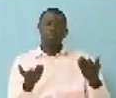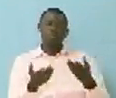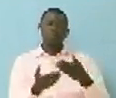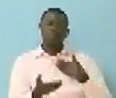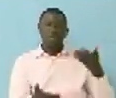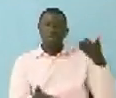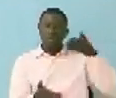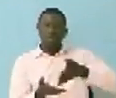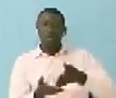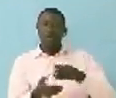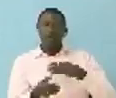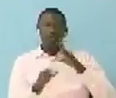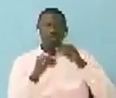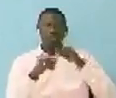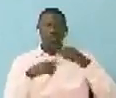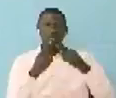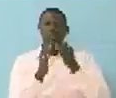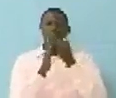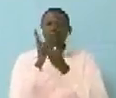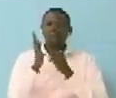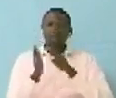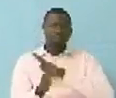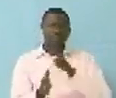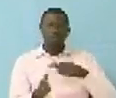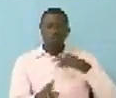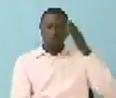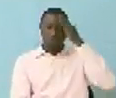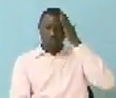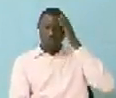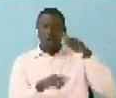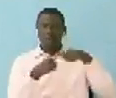to talk about issues that we don't know.